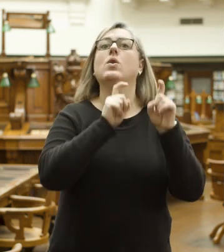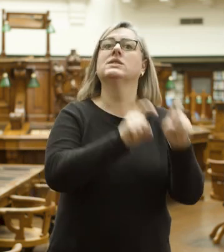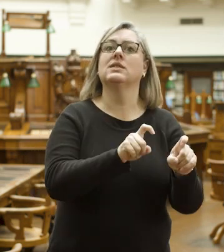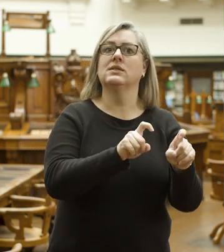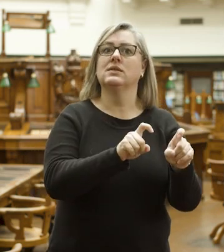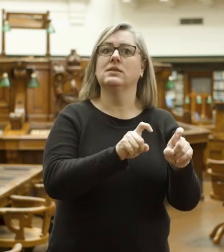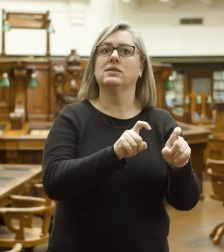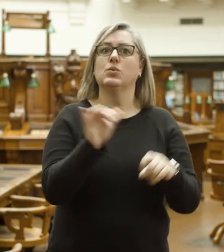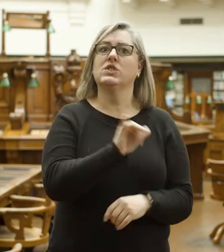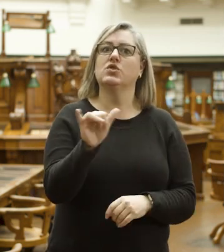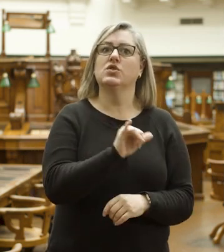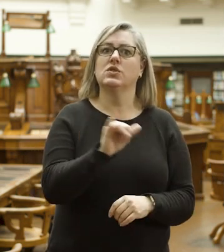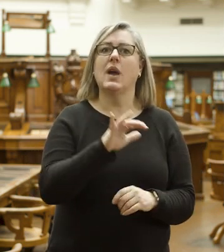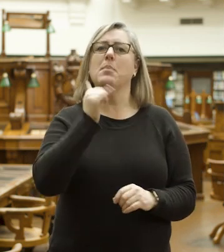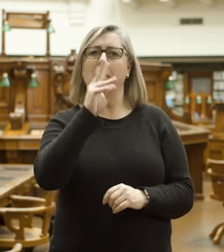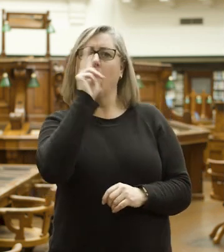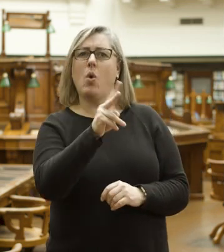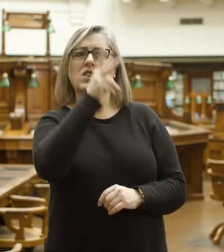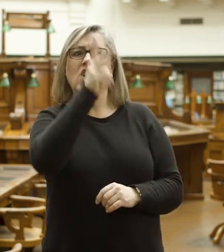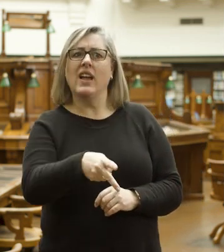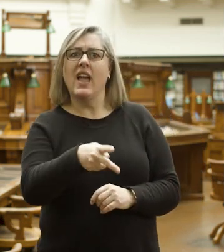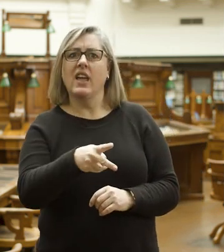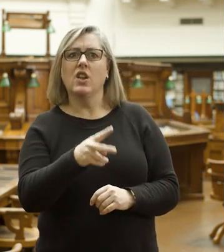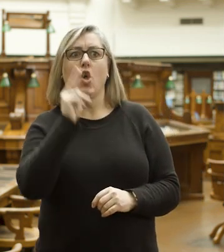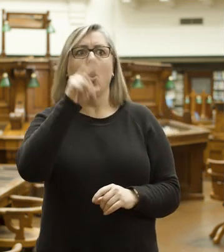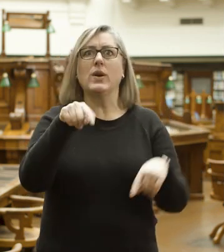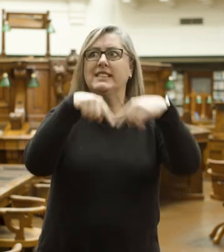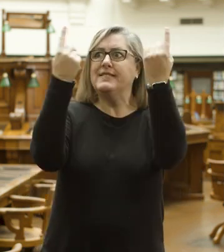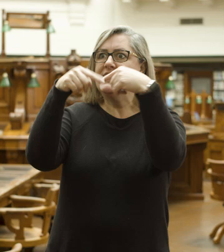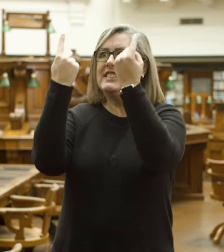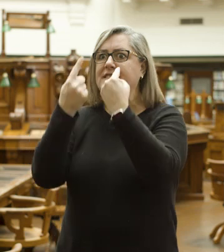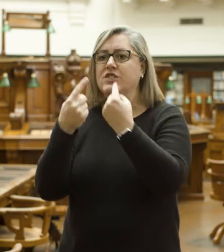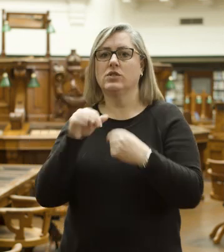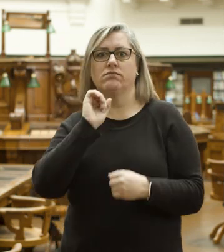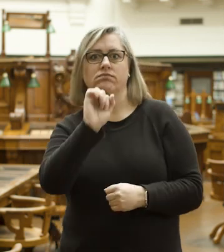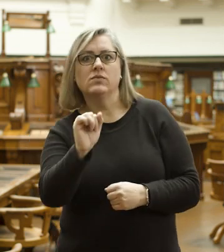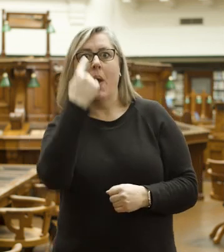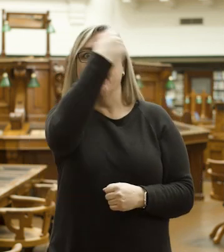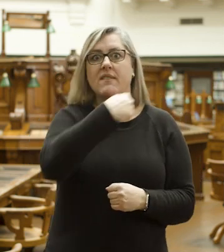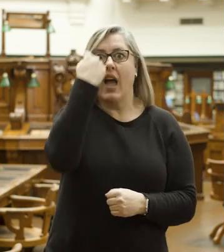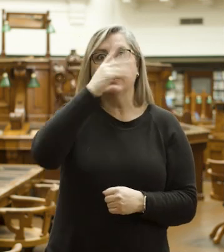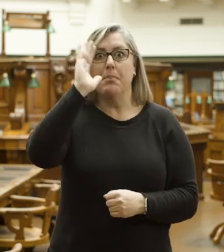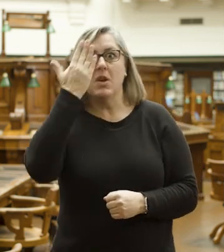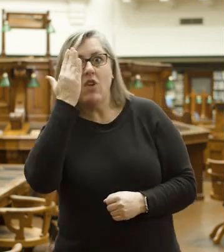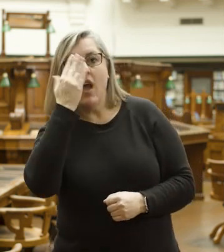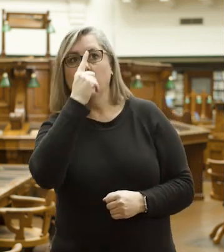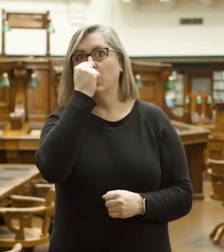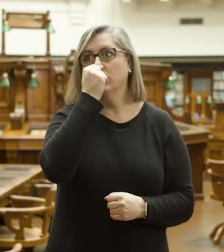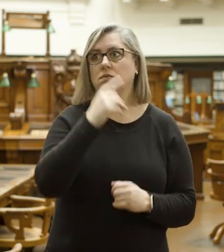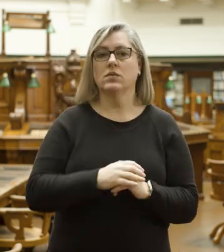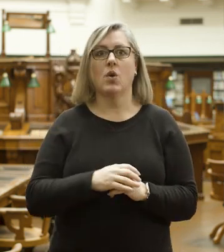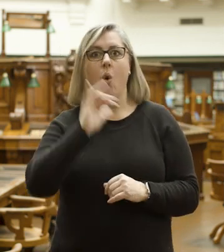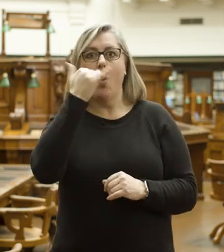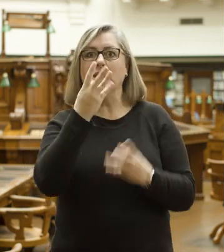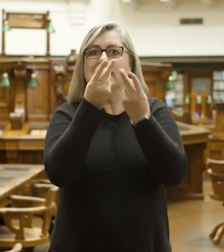same size? Maybe watch the video again and try it looking at different objects. Maybe look at your face in the mirror. Maybe look at something